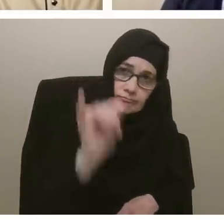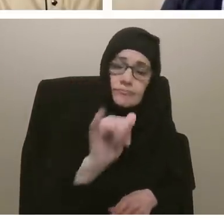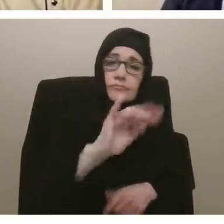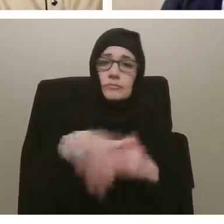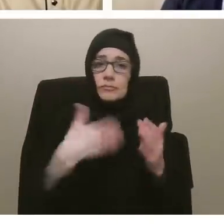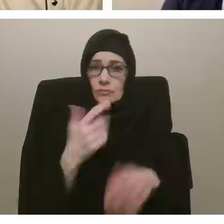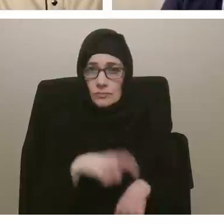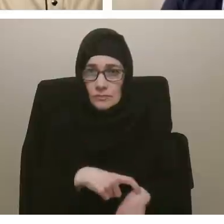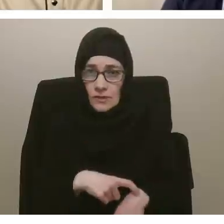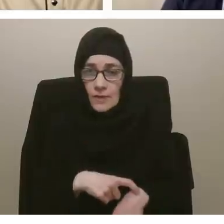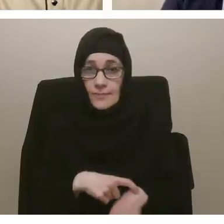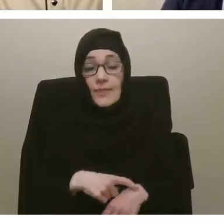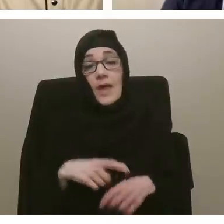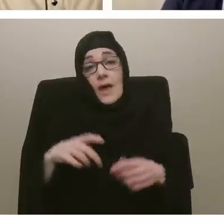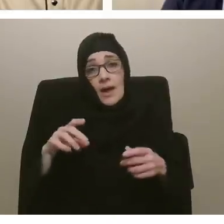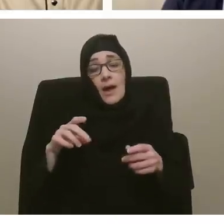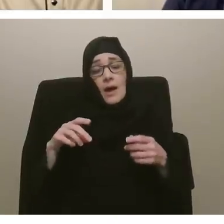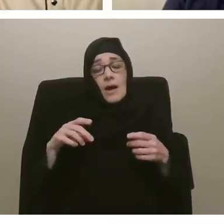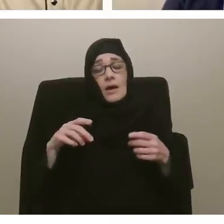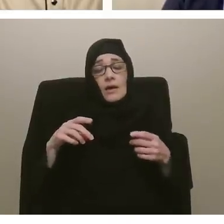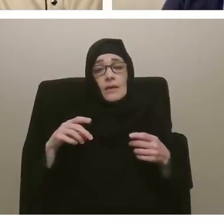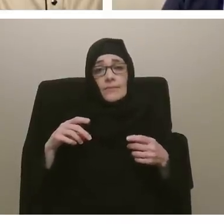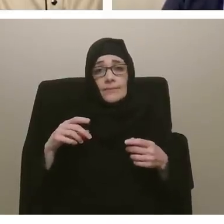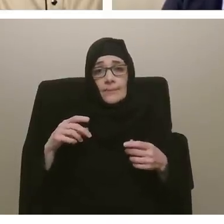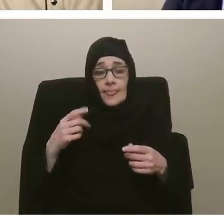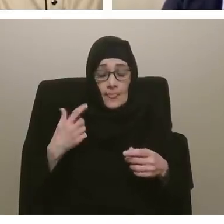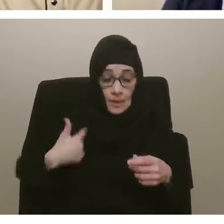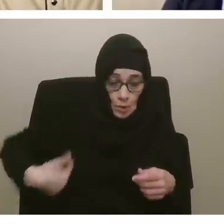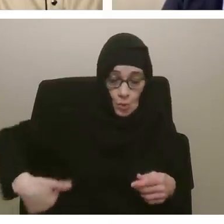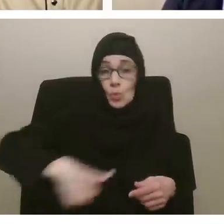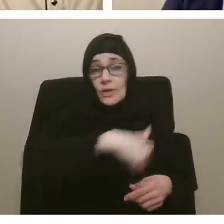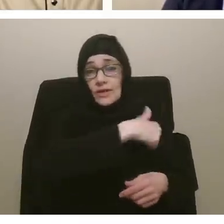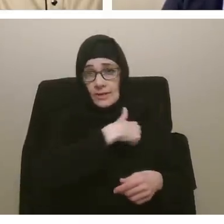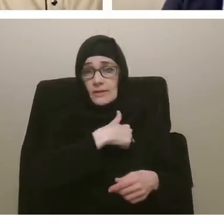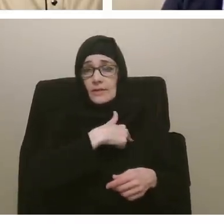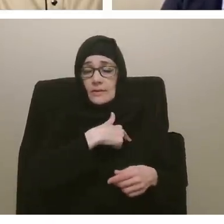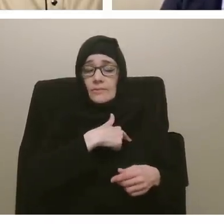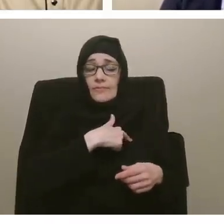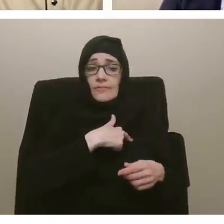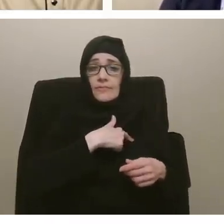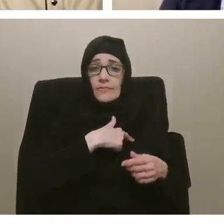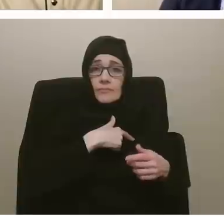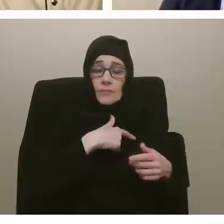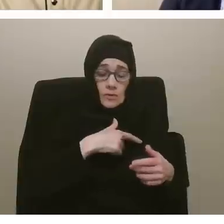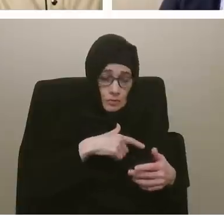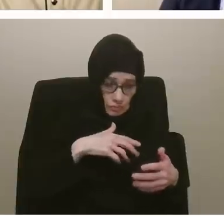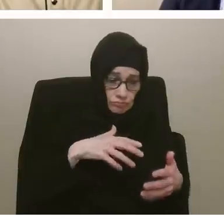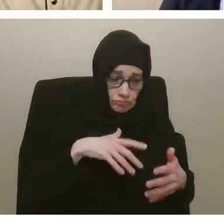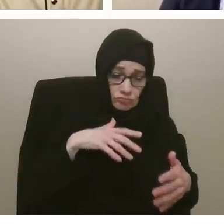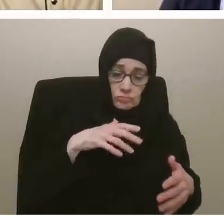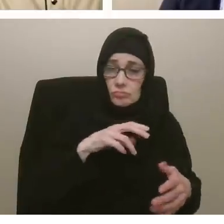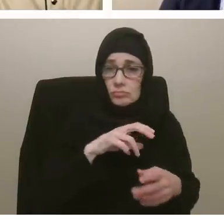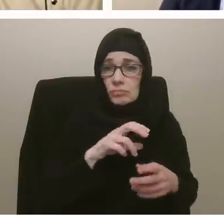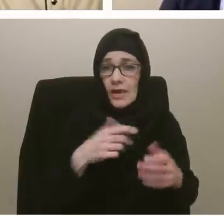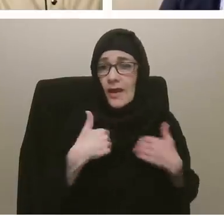And I think that, as we're journeying through this journey of the Quran and journey of life,